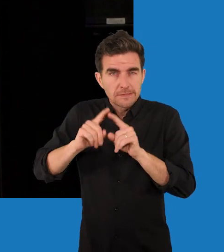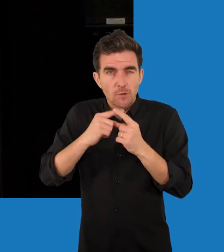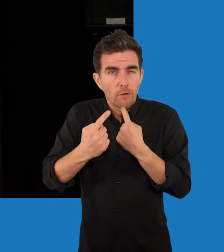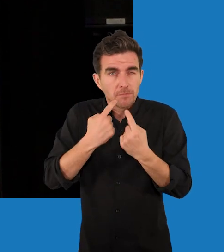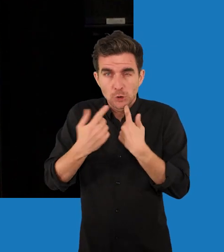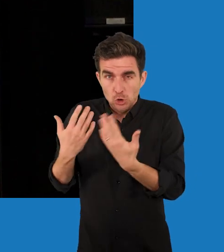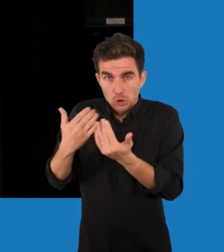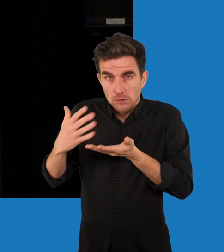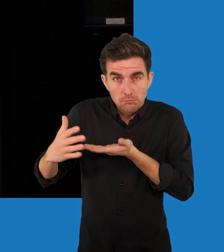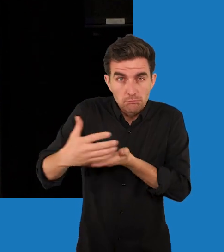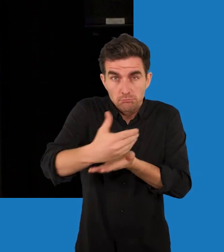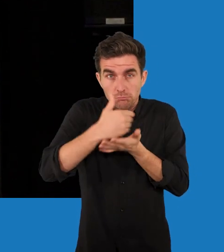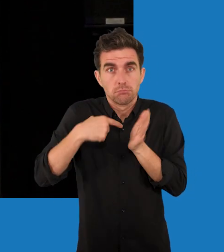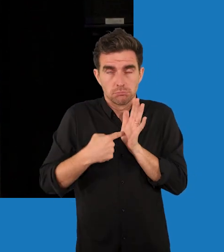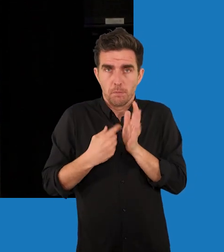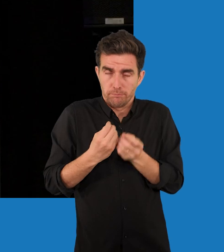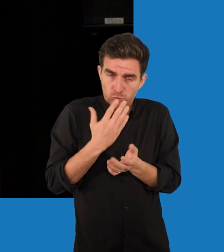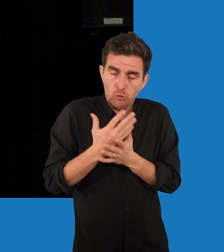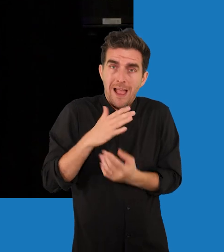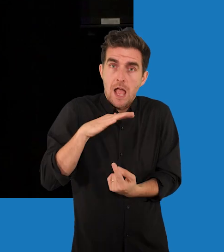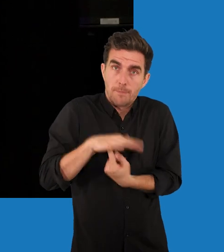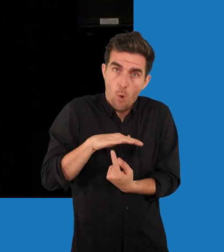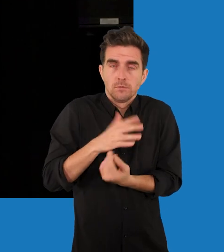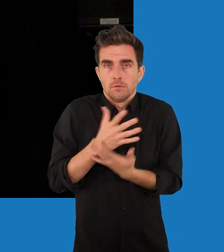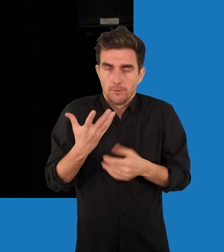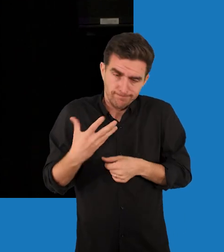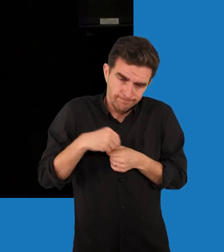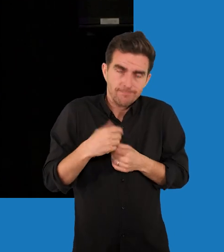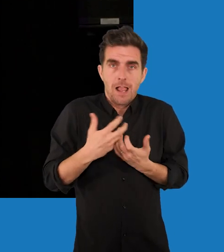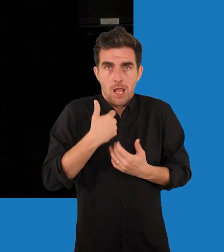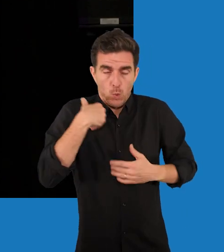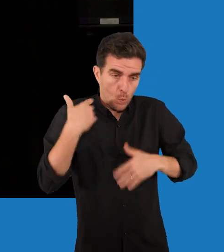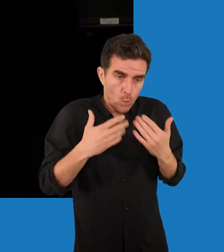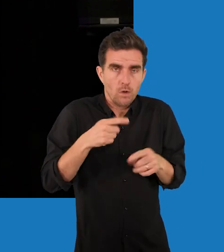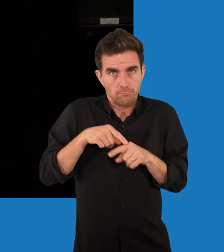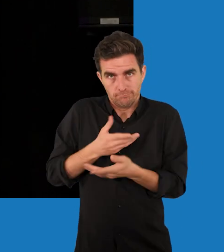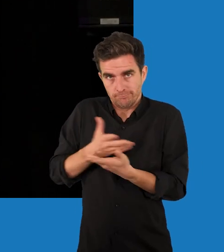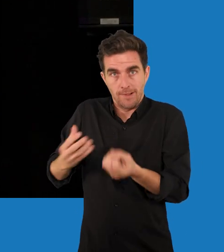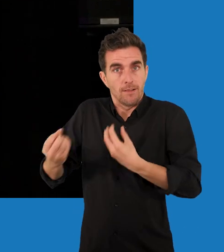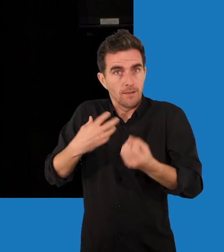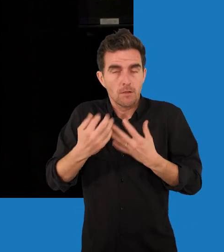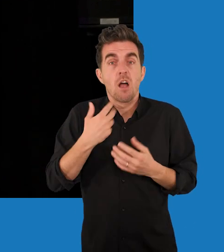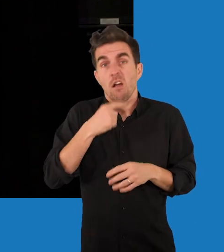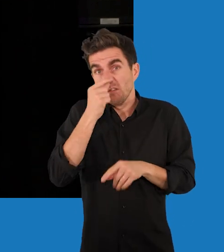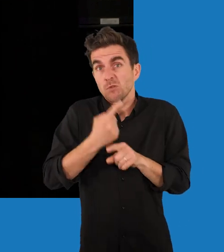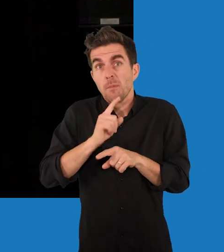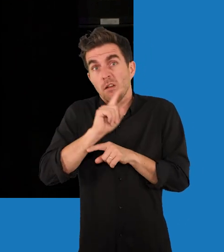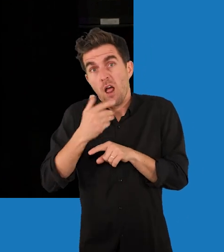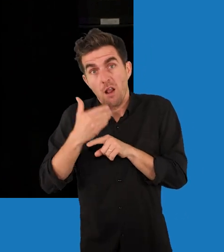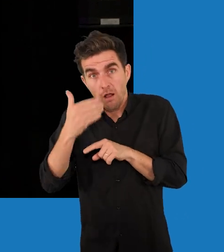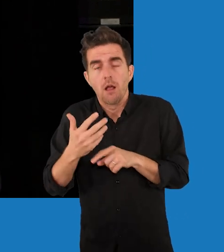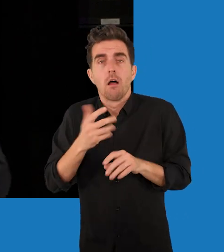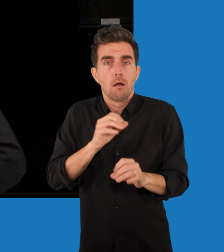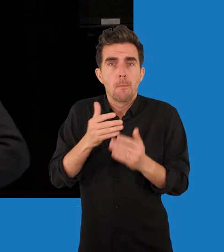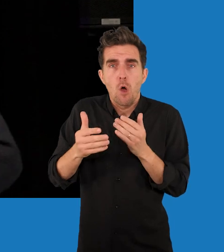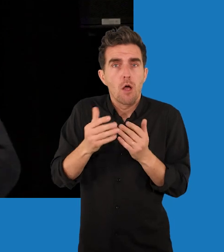bringing in all that different kind of data to make sure it's really important, integral to what we do. But we can maybe talk afterwards, and I can